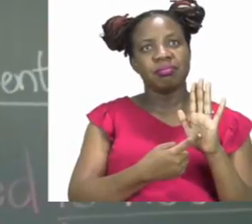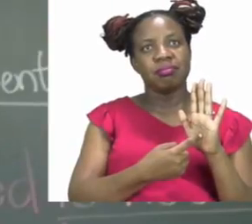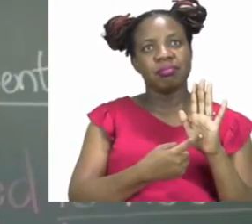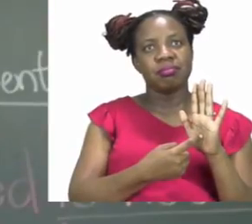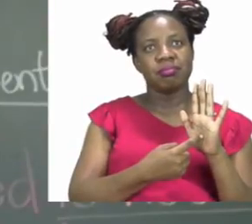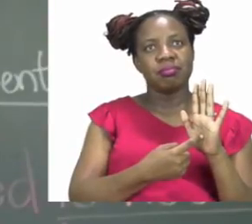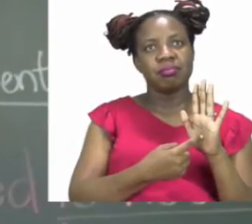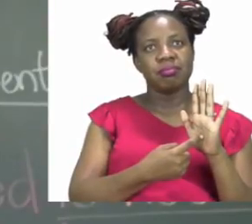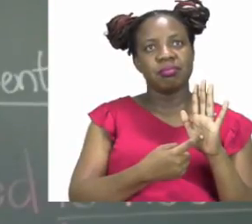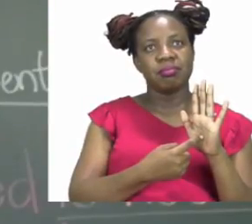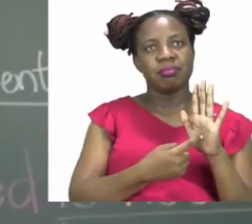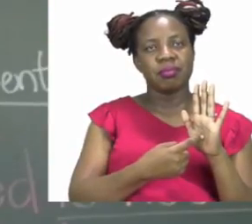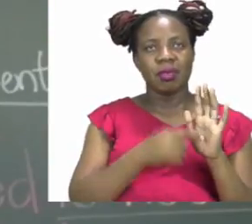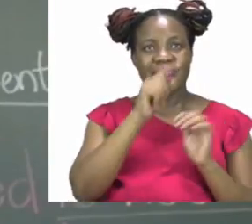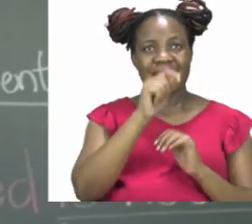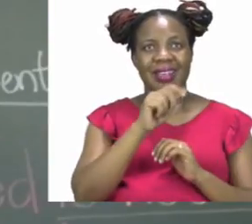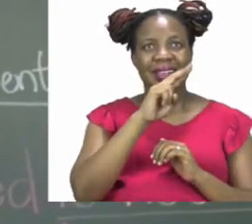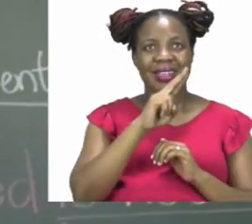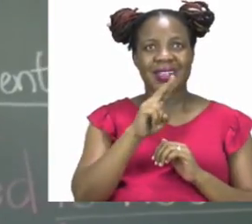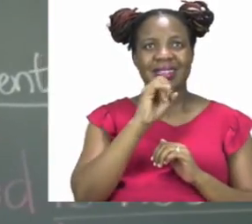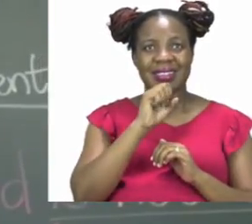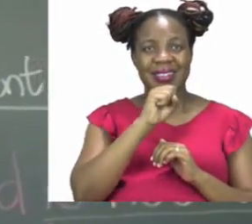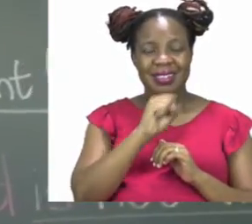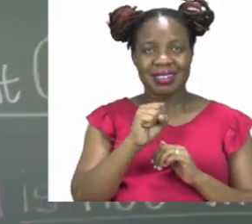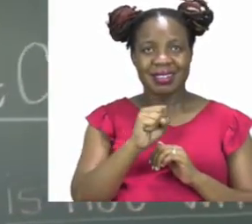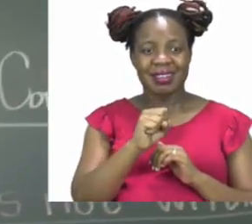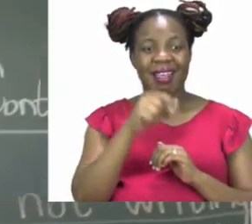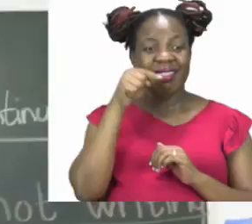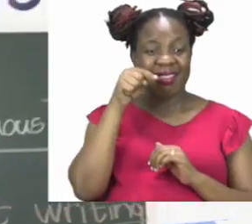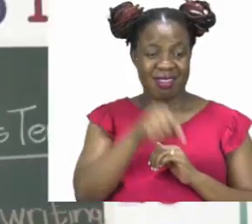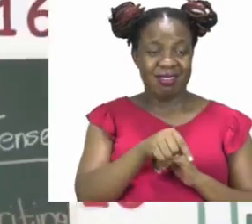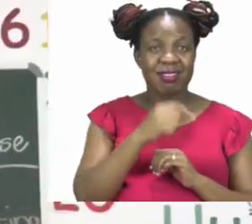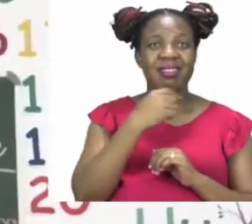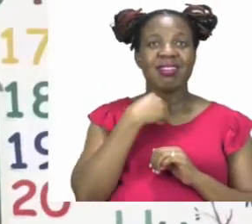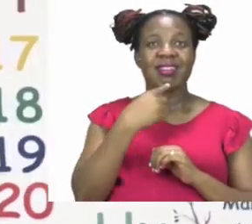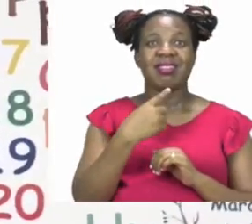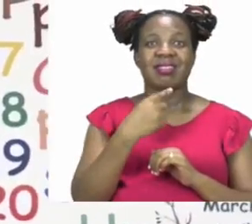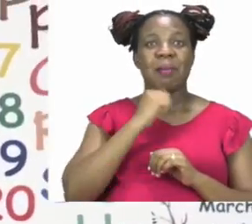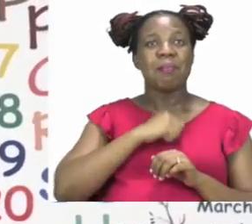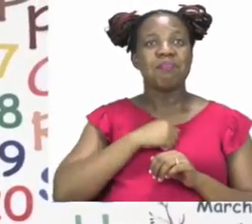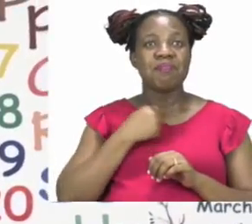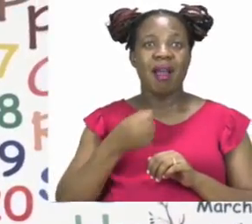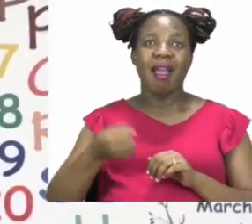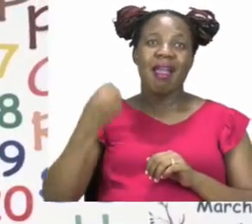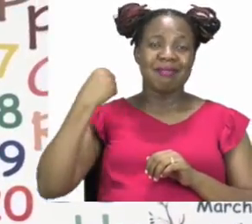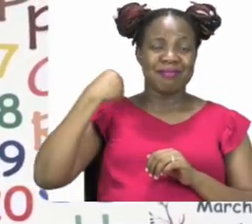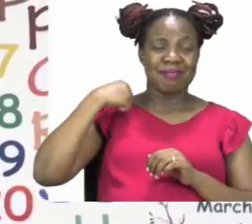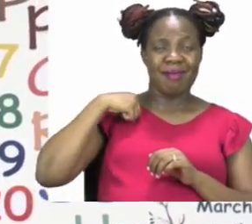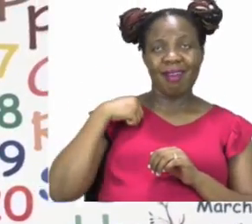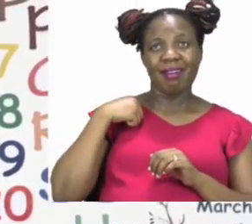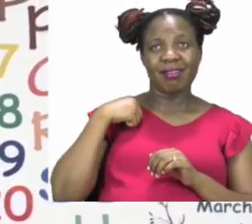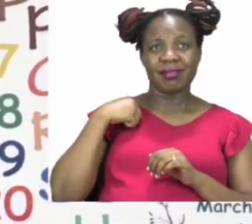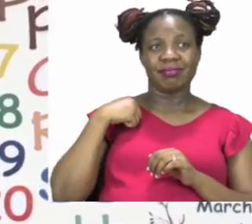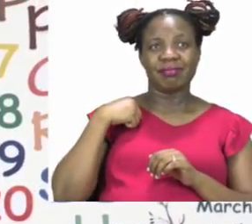is my bag." Now guess what, everyone? This is my bag. And